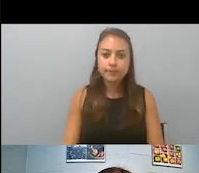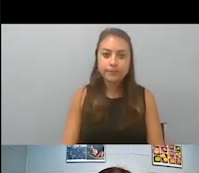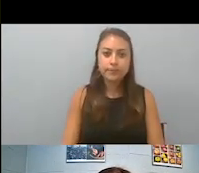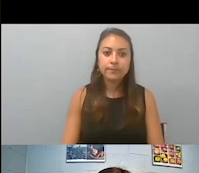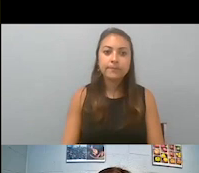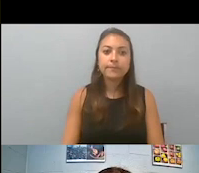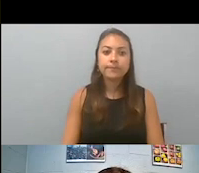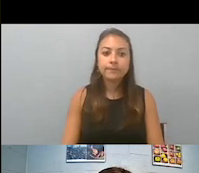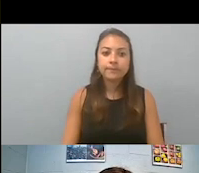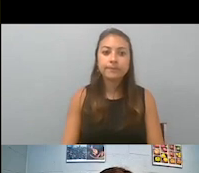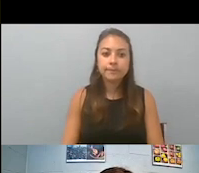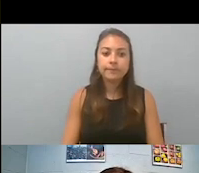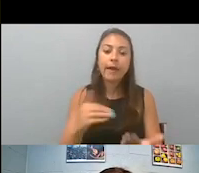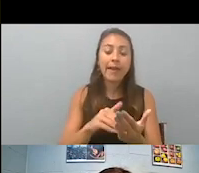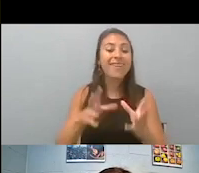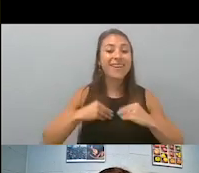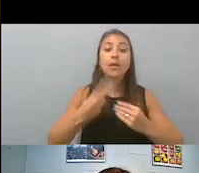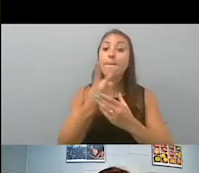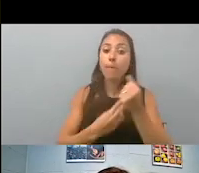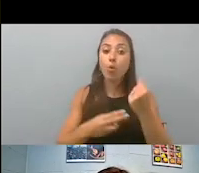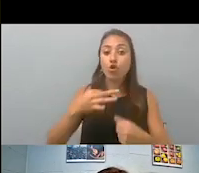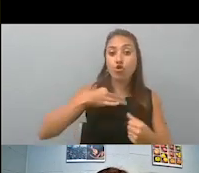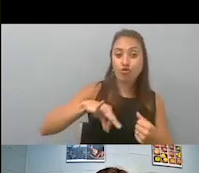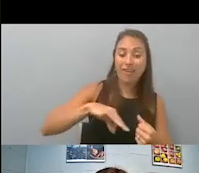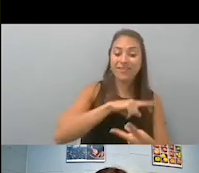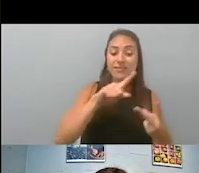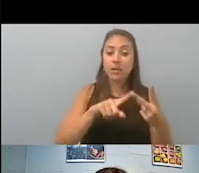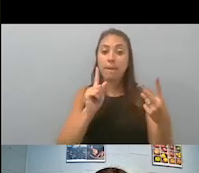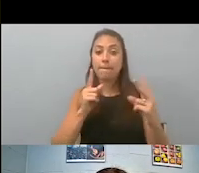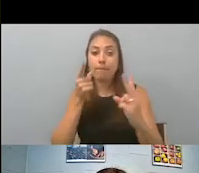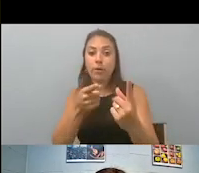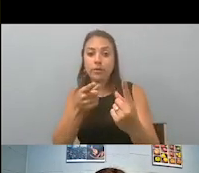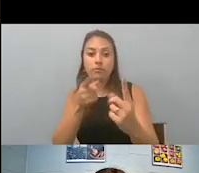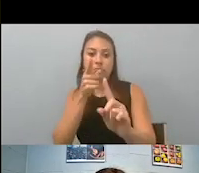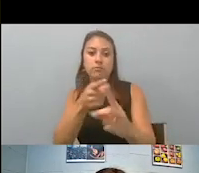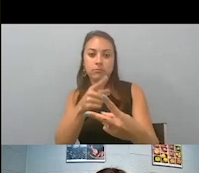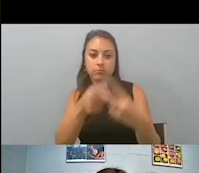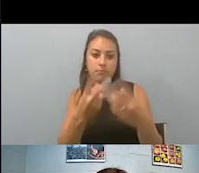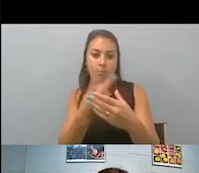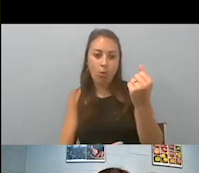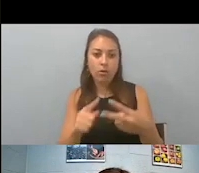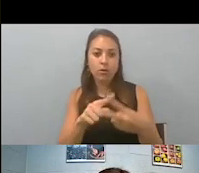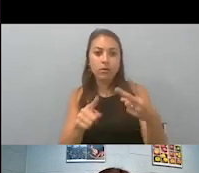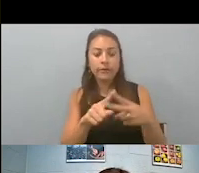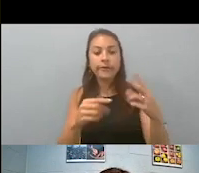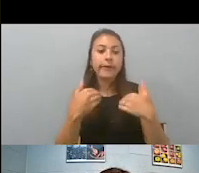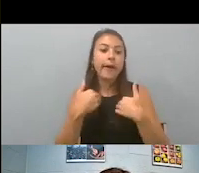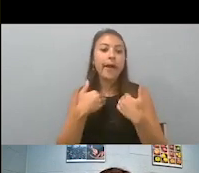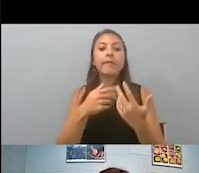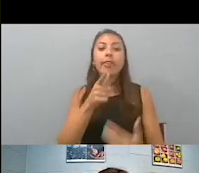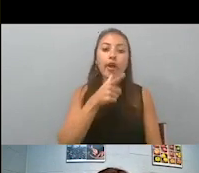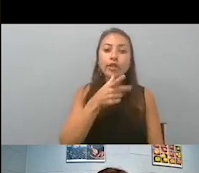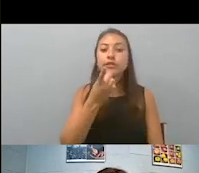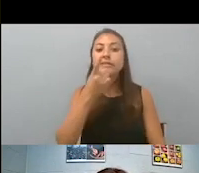Similar about accepting both meal credits and points to get in. It includes stations like a taqueria. So at lunch and dinner every day, there's